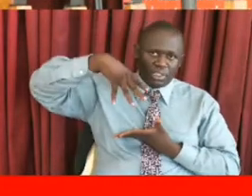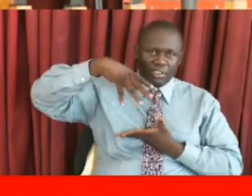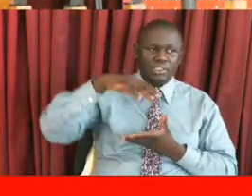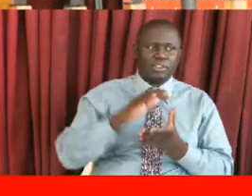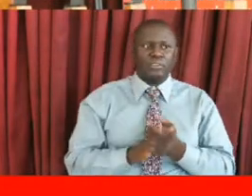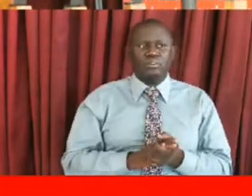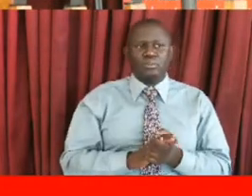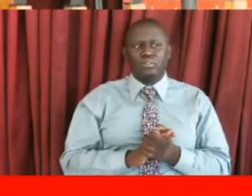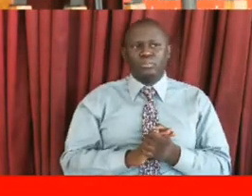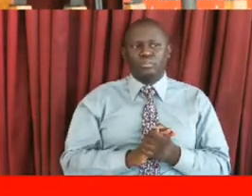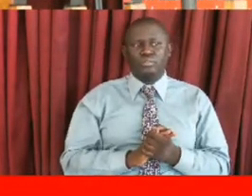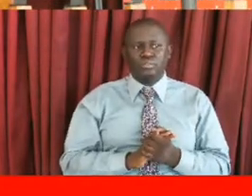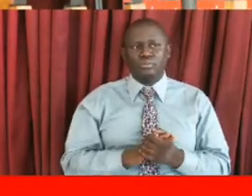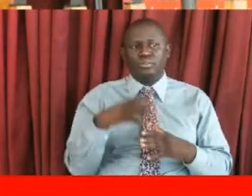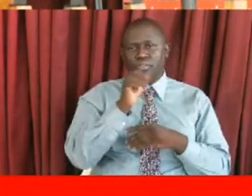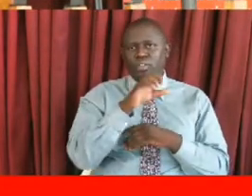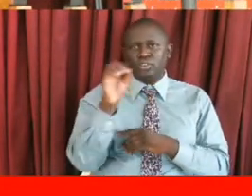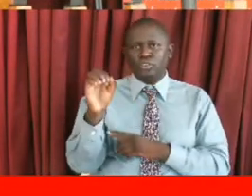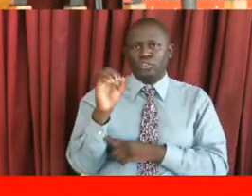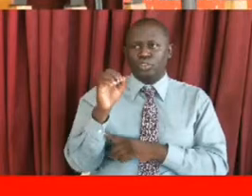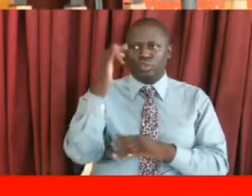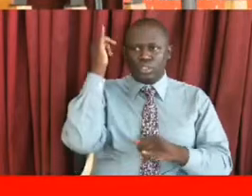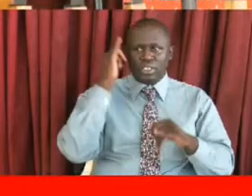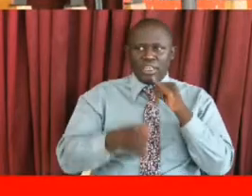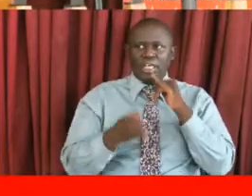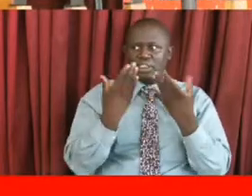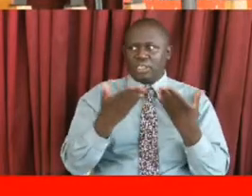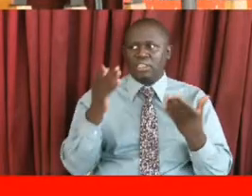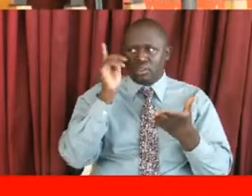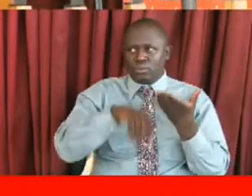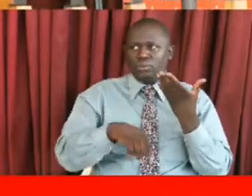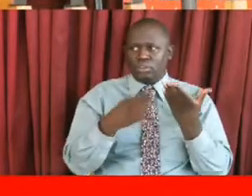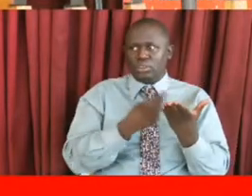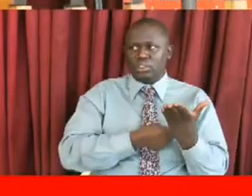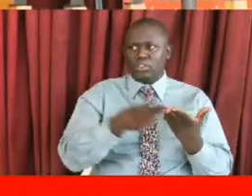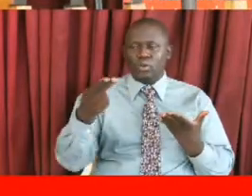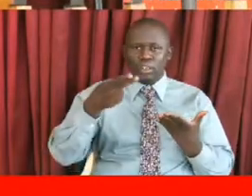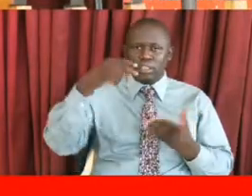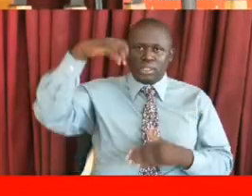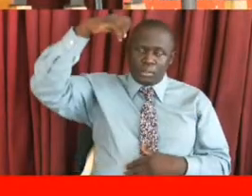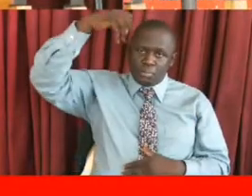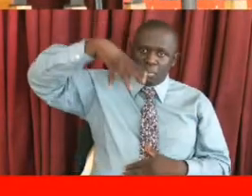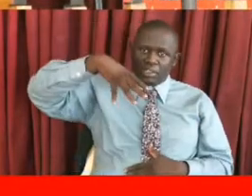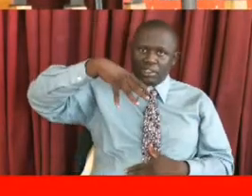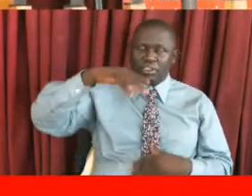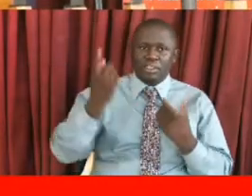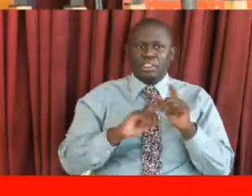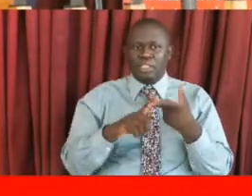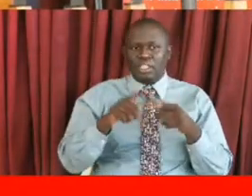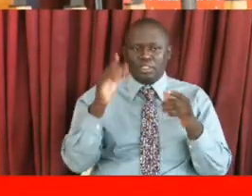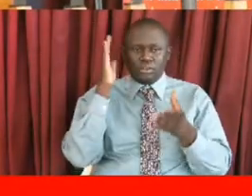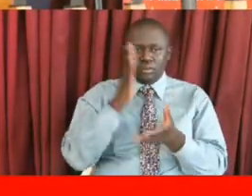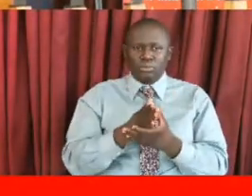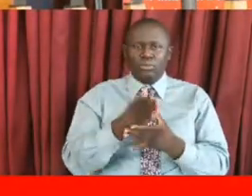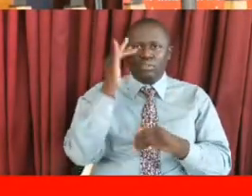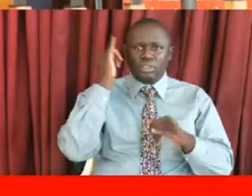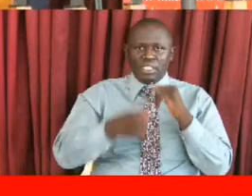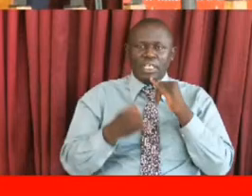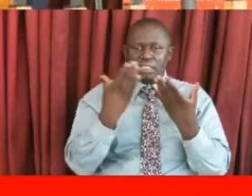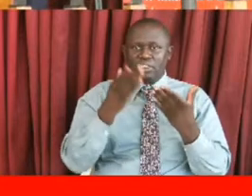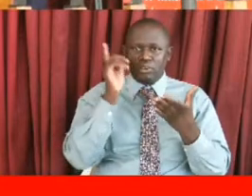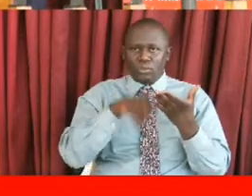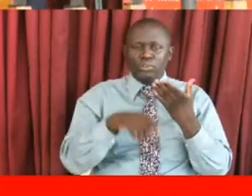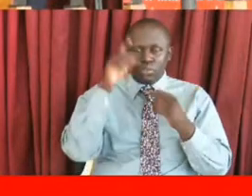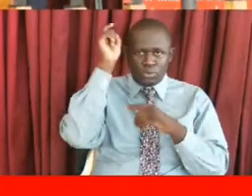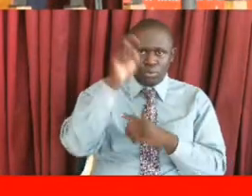presence so if we have the last thing is his divine presence then the last thing we must